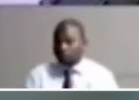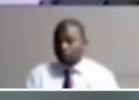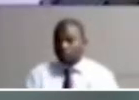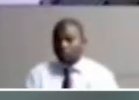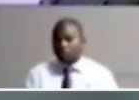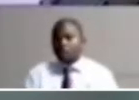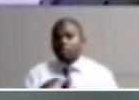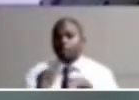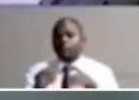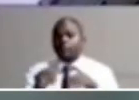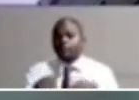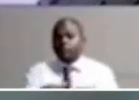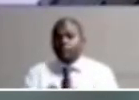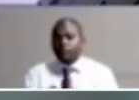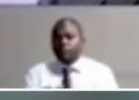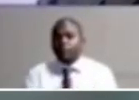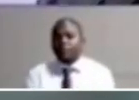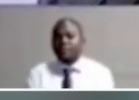And the funeral services.